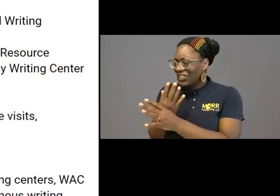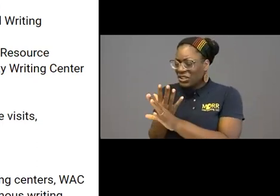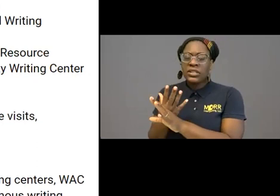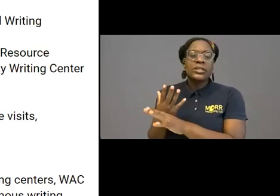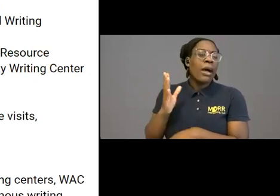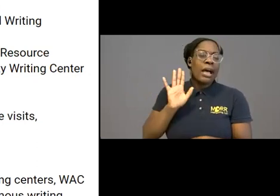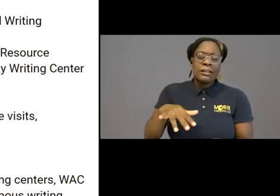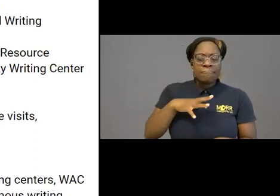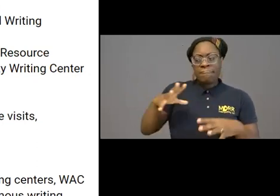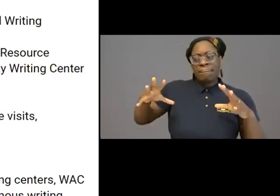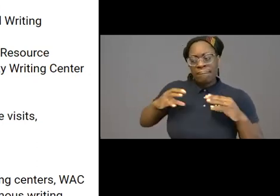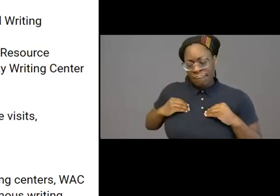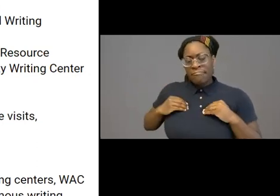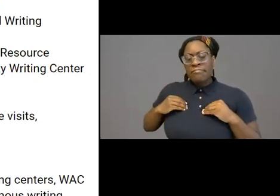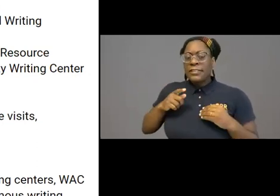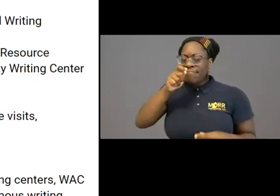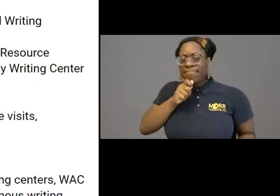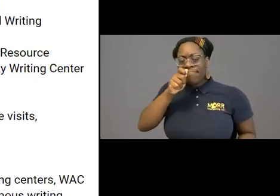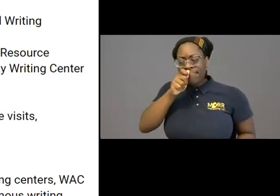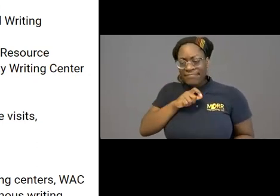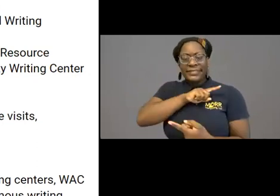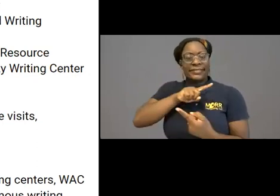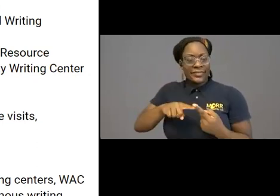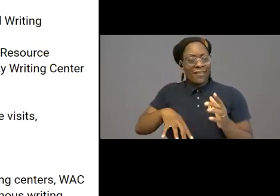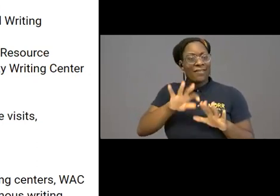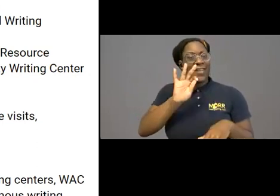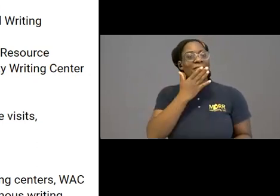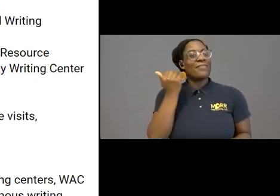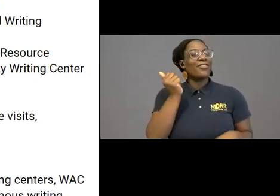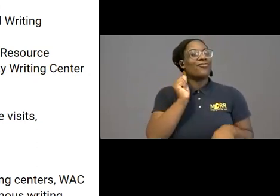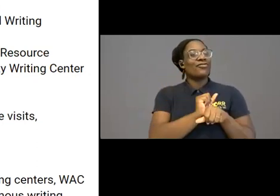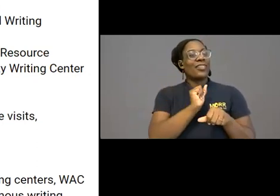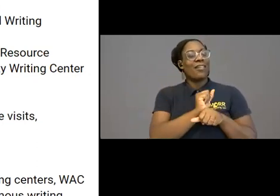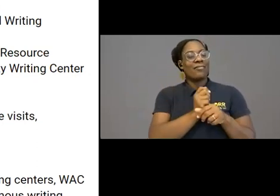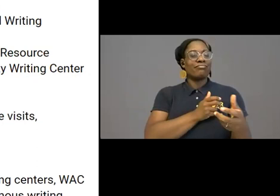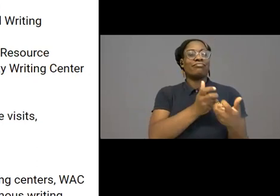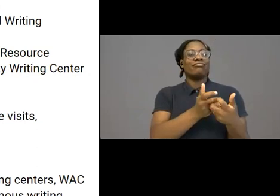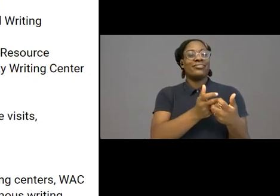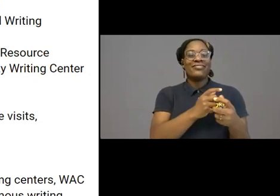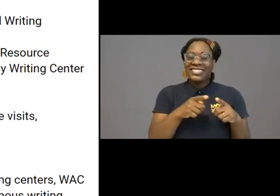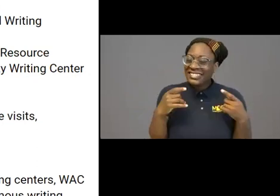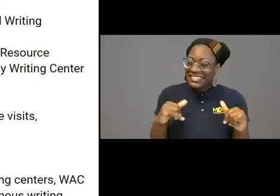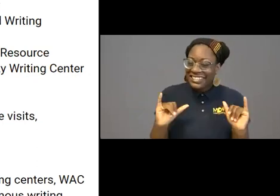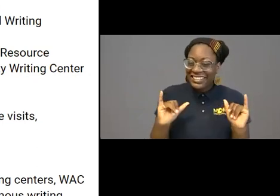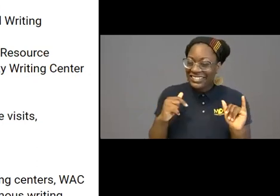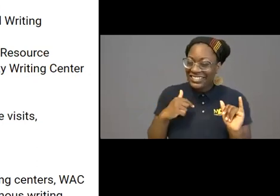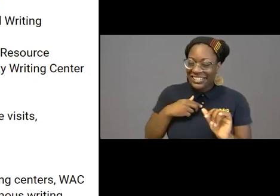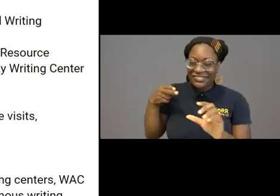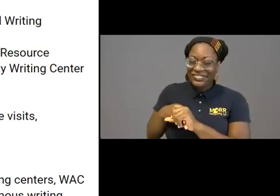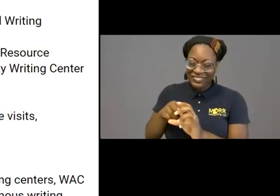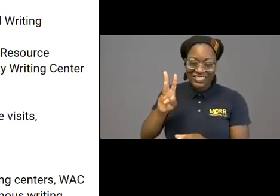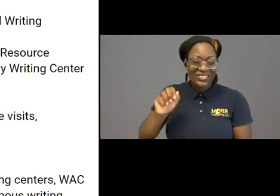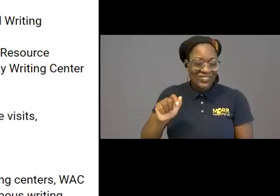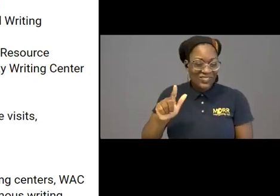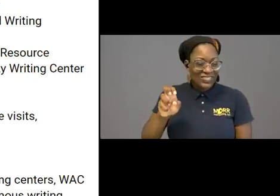in academia that I'm really in love with. And yet here we are 11 years later, and I'm still at Walden as Associate Director